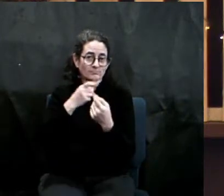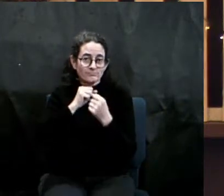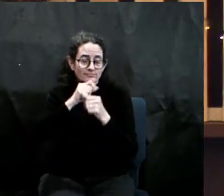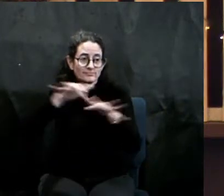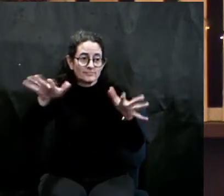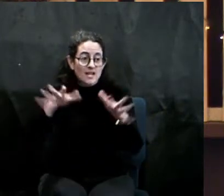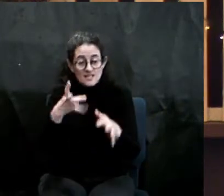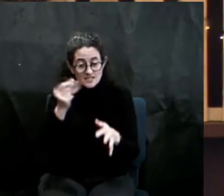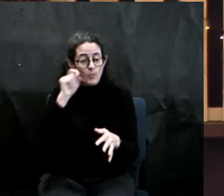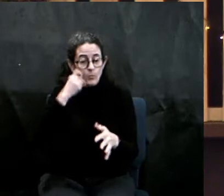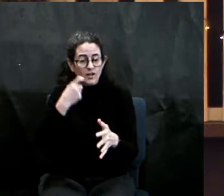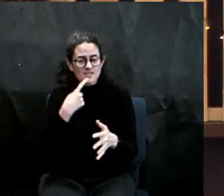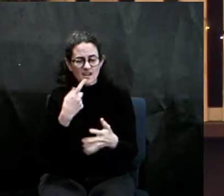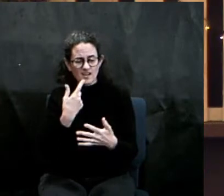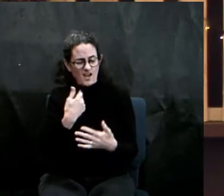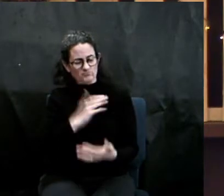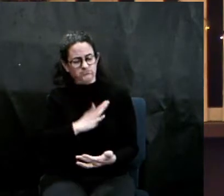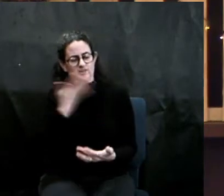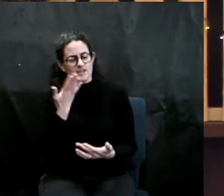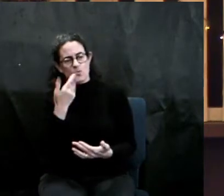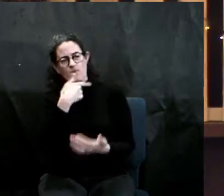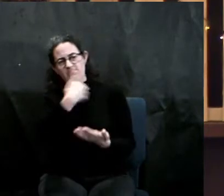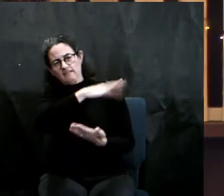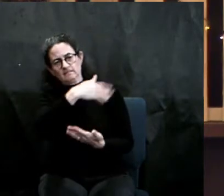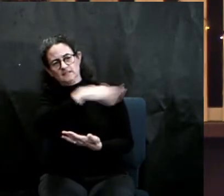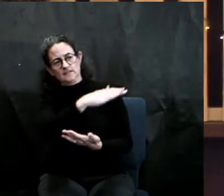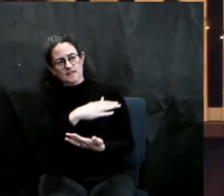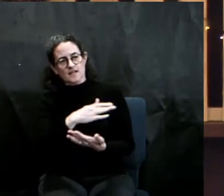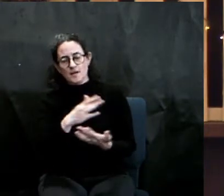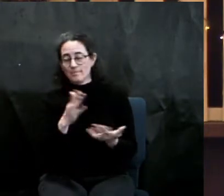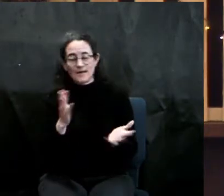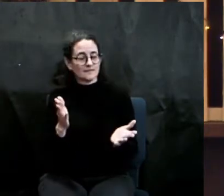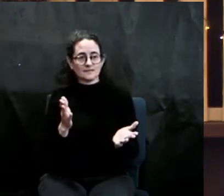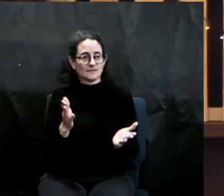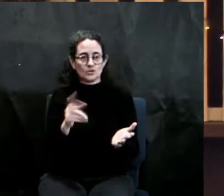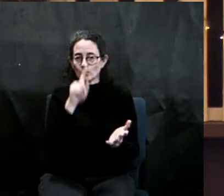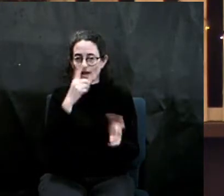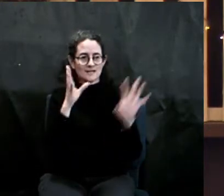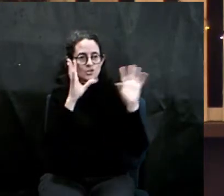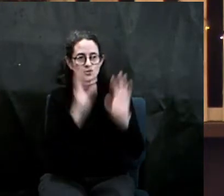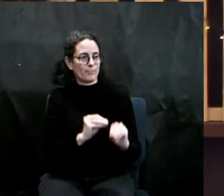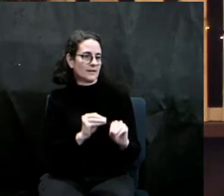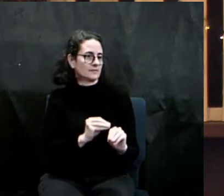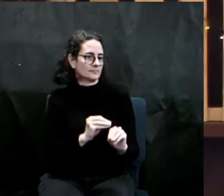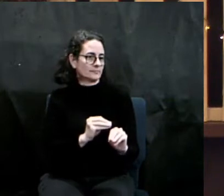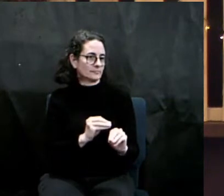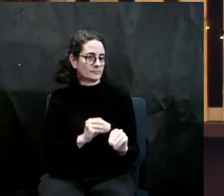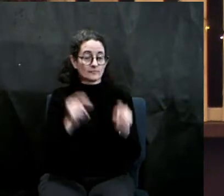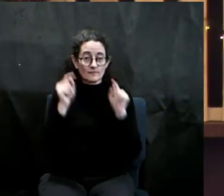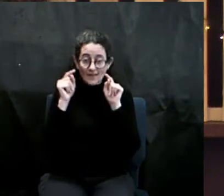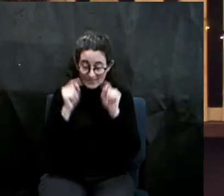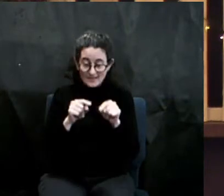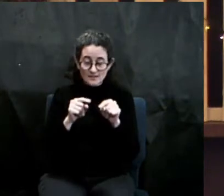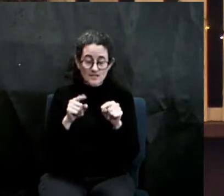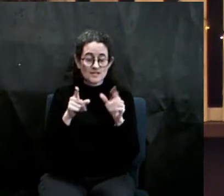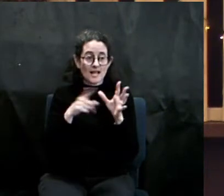it, many do. But ultimately, the gospel of Jesus cannot be stopped. And that is what Acts is